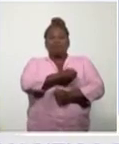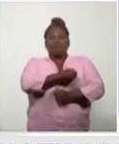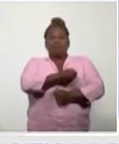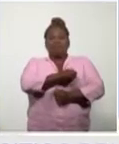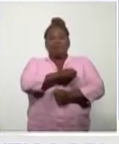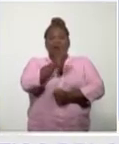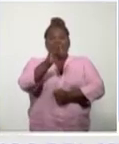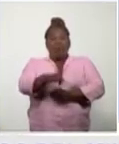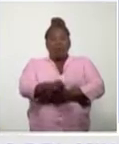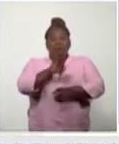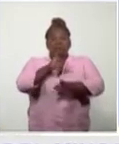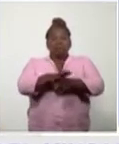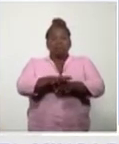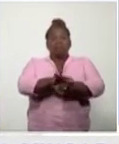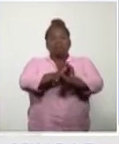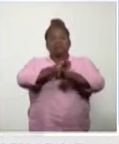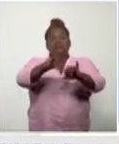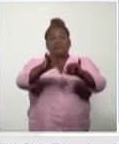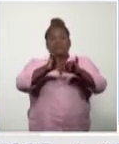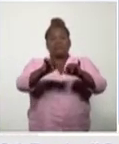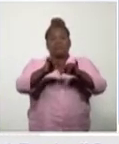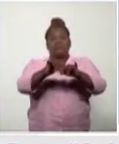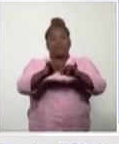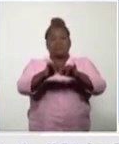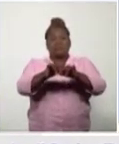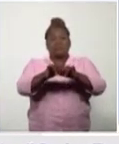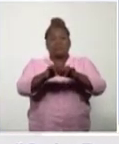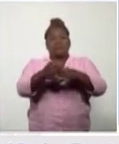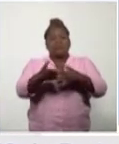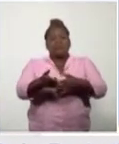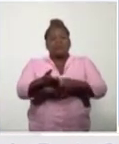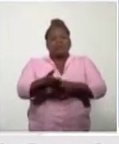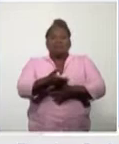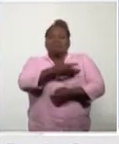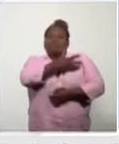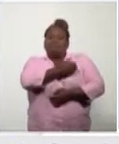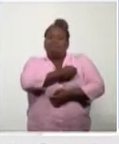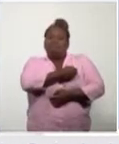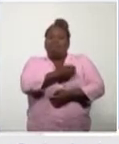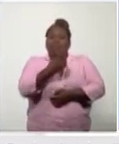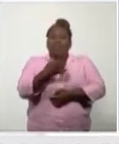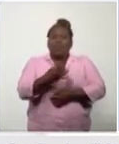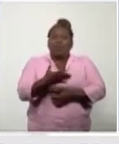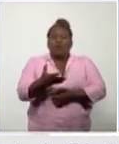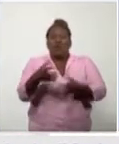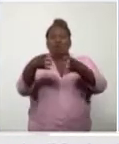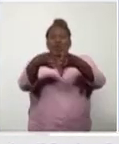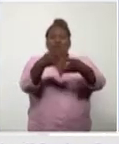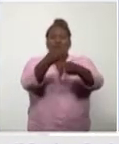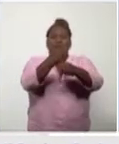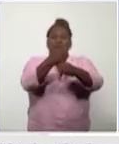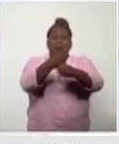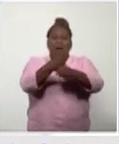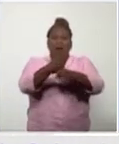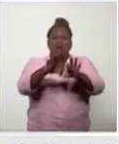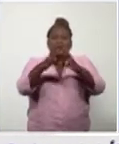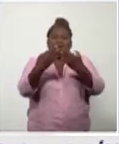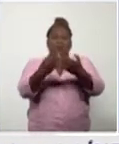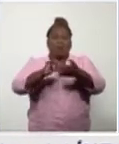Regrettably, we begin our briefing today grieving the loss and conveying our condolences to the relatives of a